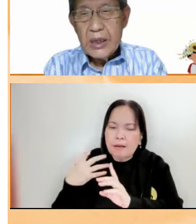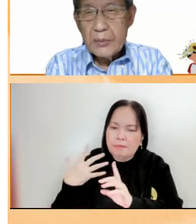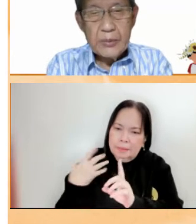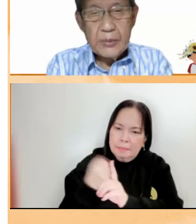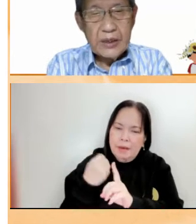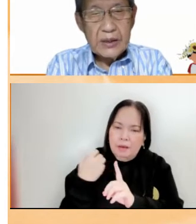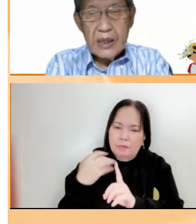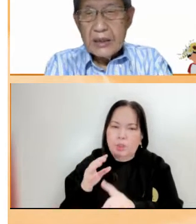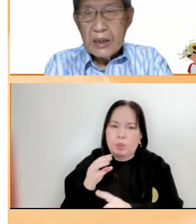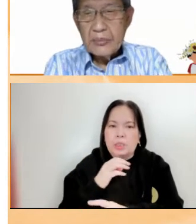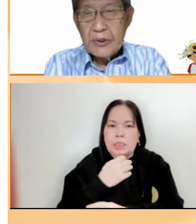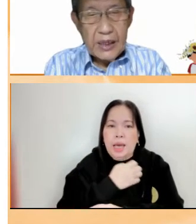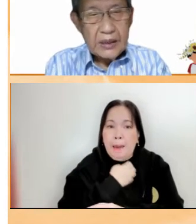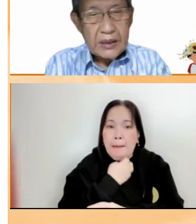emotional